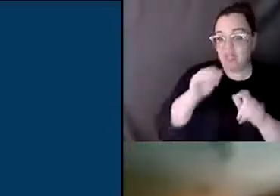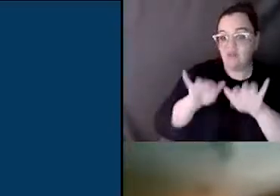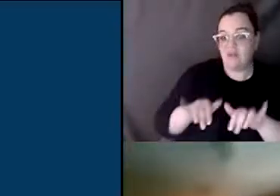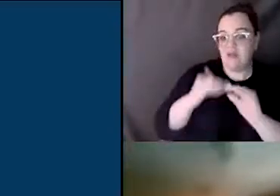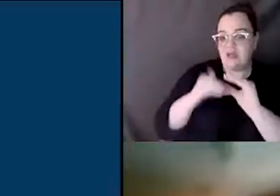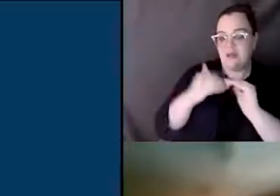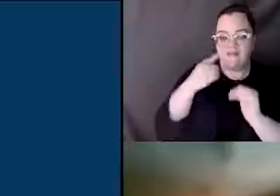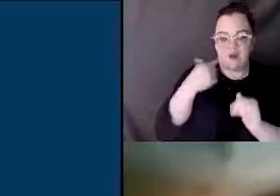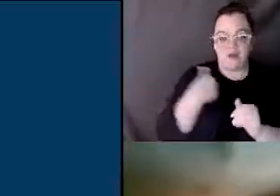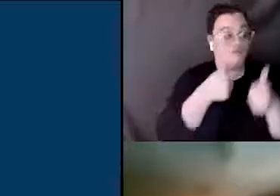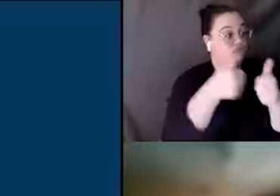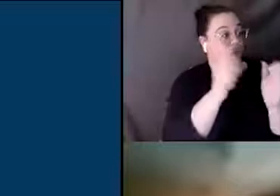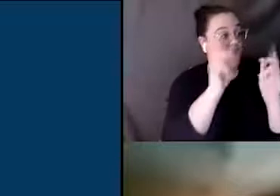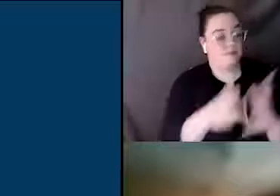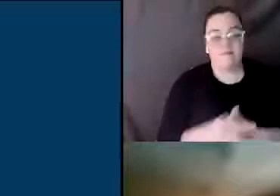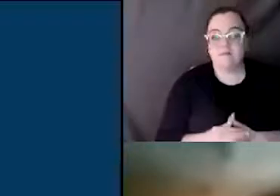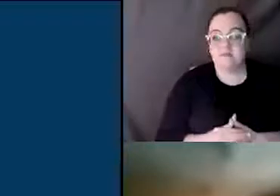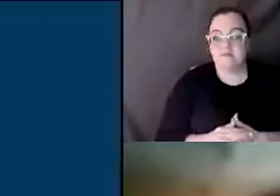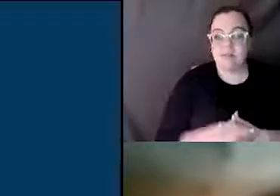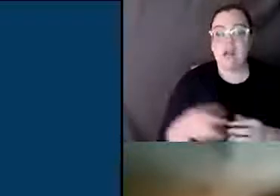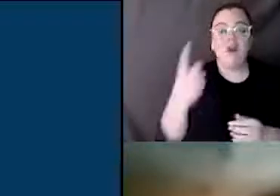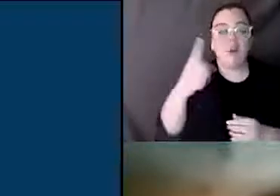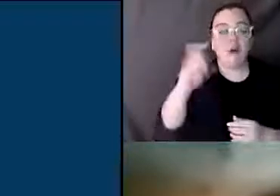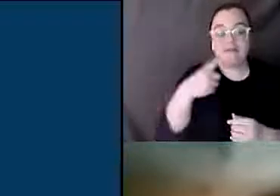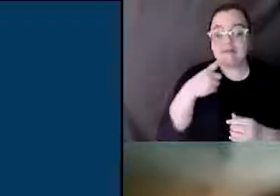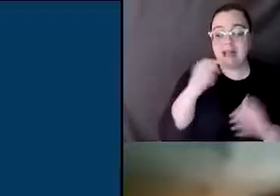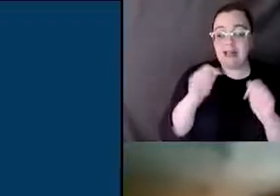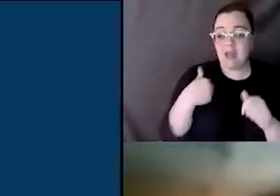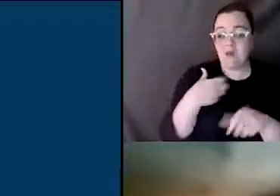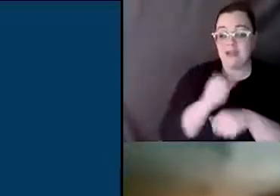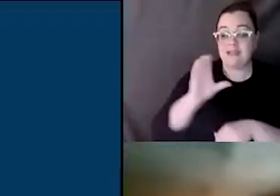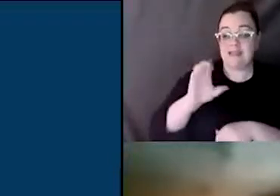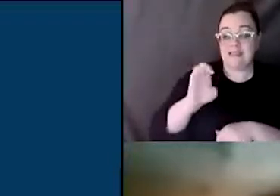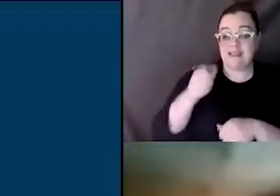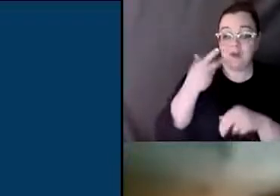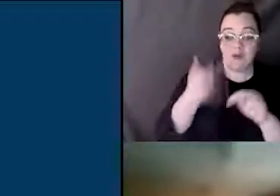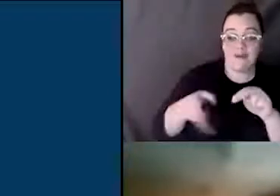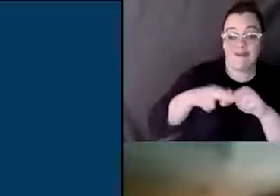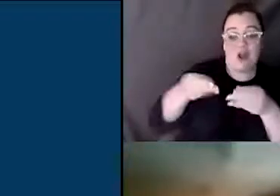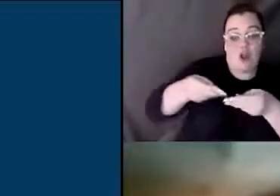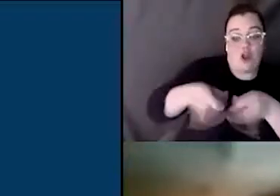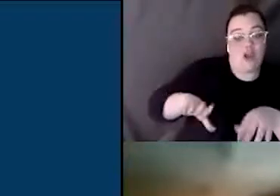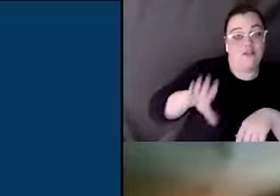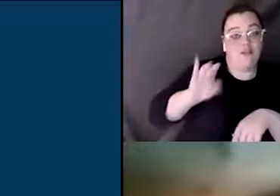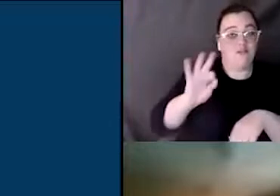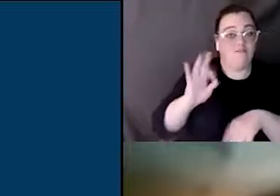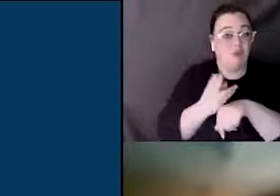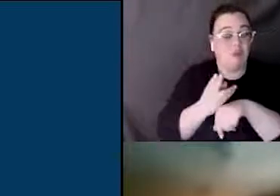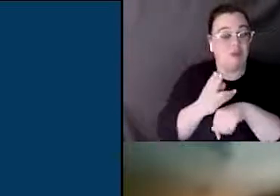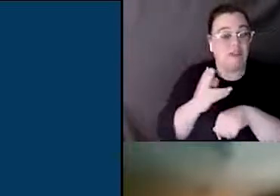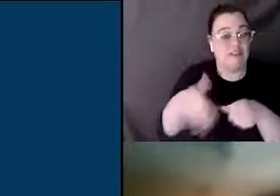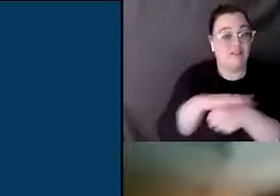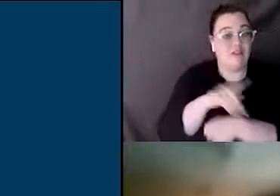please. Okay. One question did come, can we get the CEA to increase the loss of use coverage?